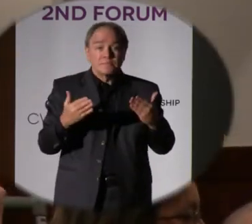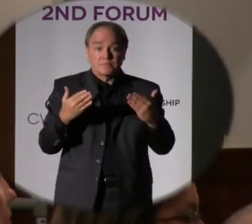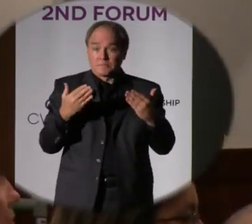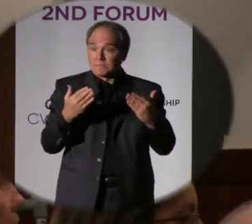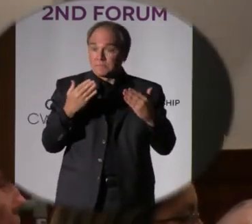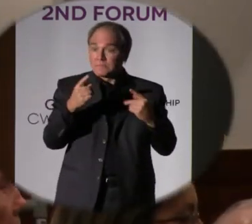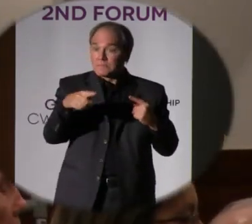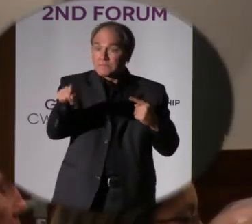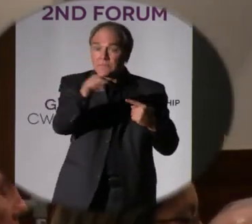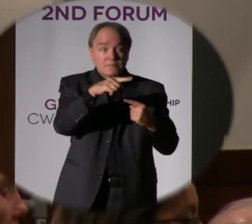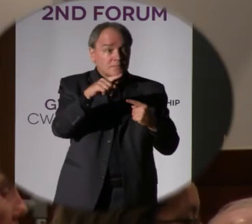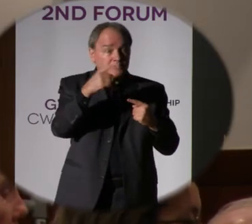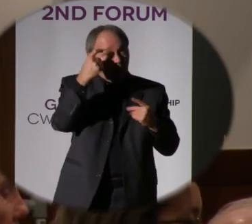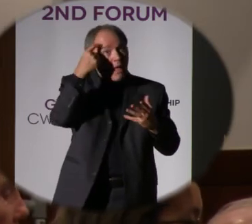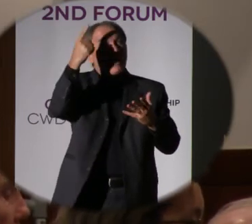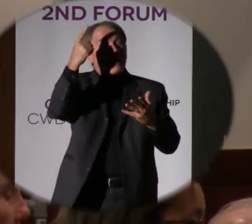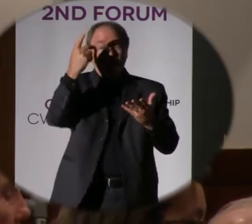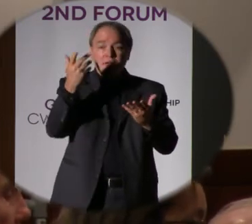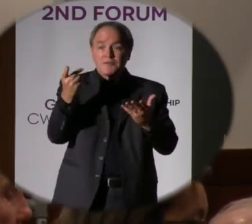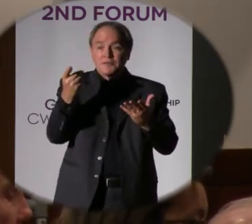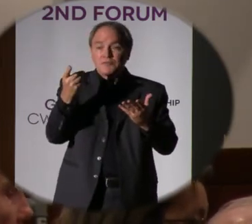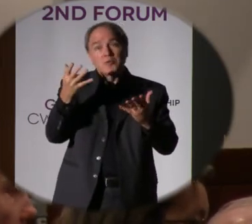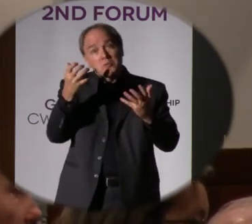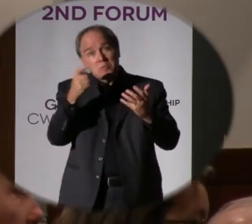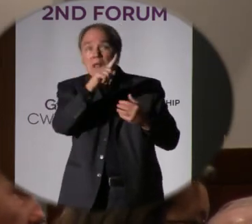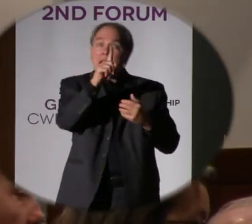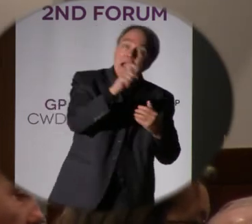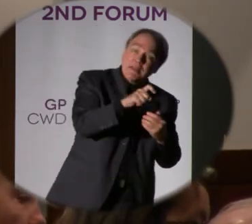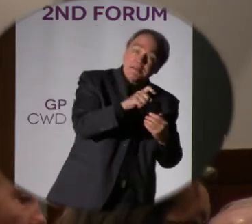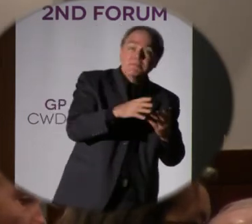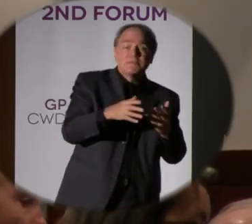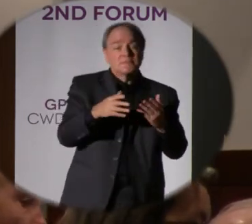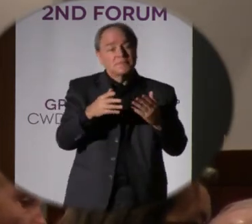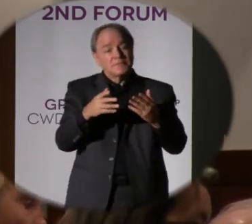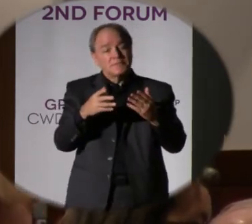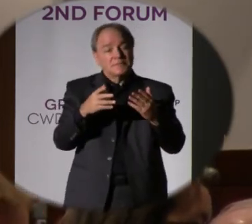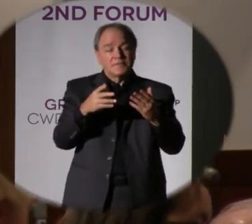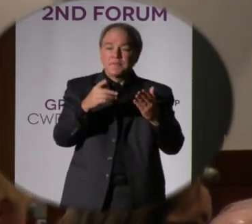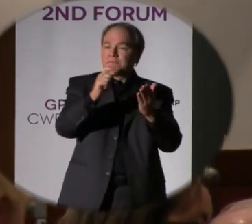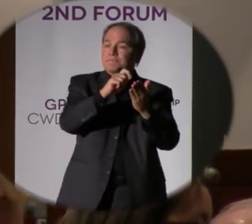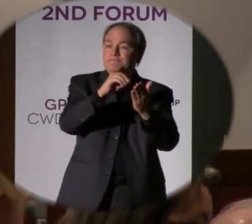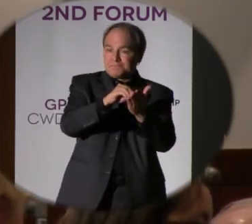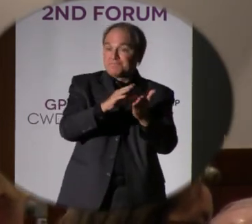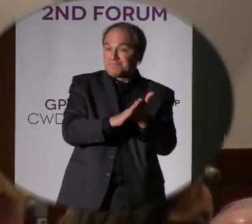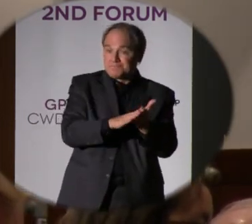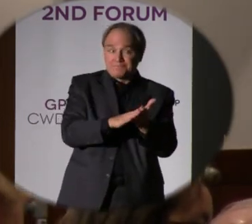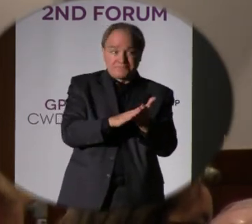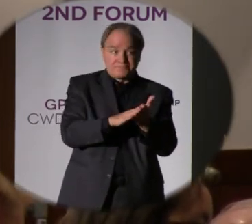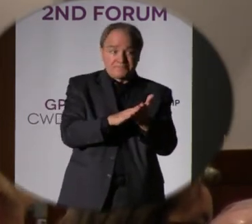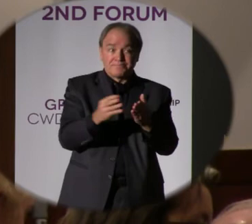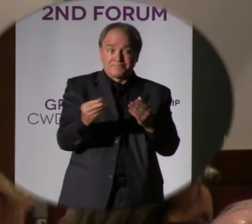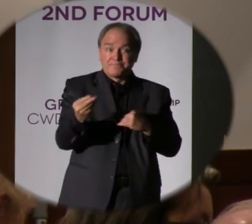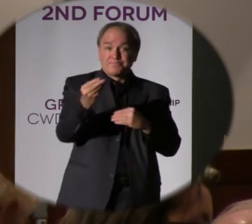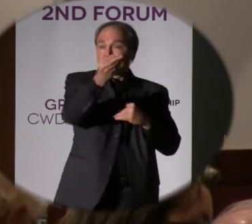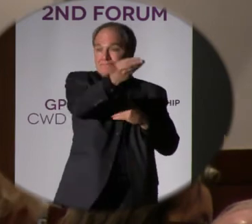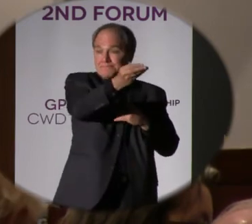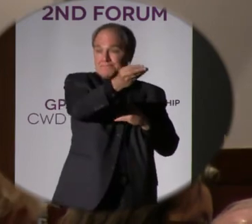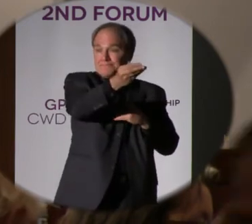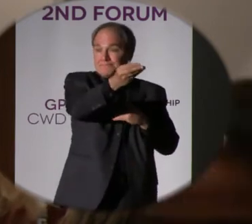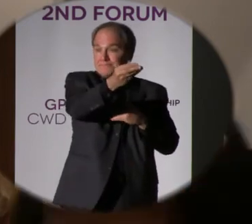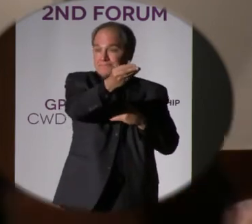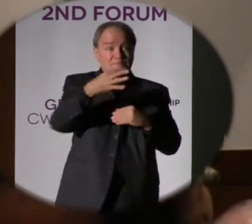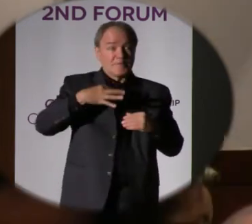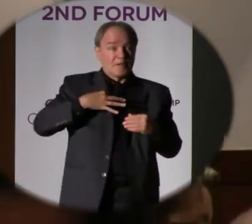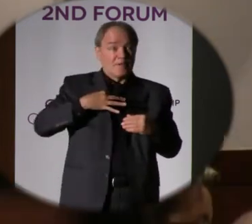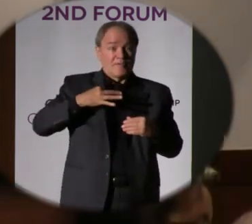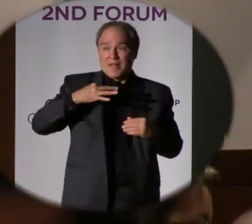or you have anything you want to be brought up in the questions to follow, please jot it down on the yellow slips that you